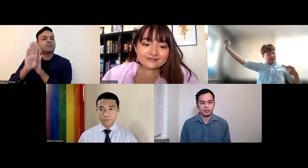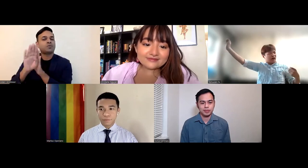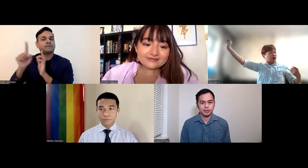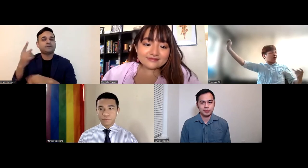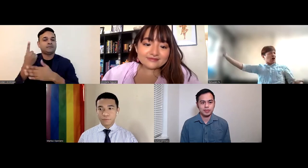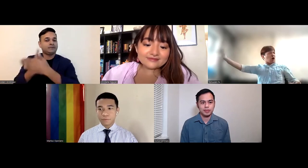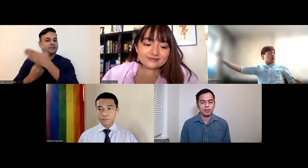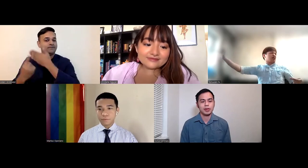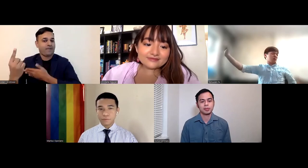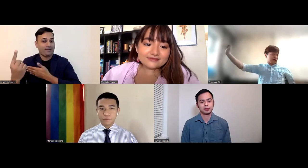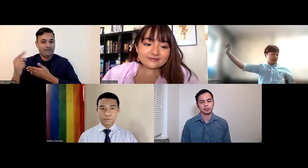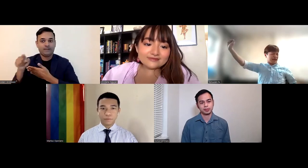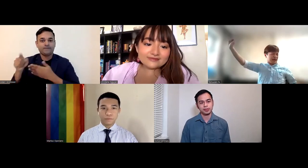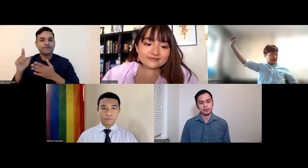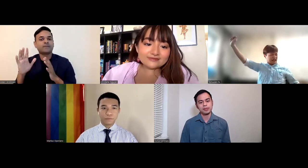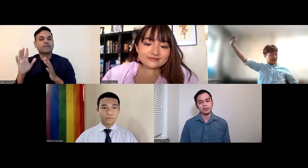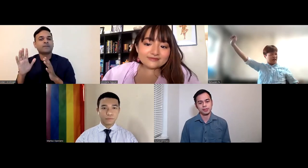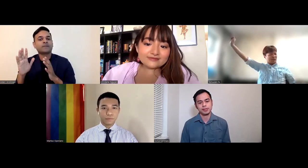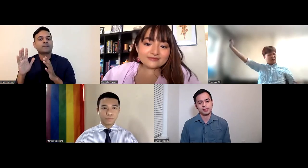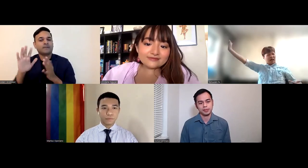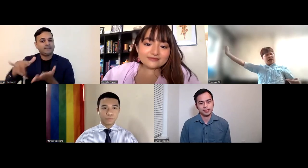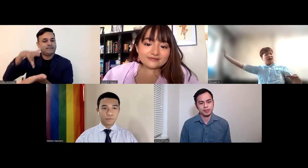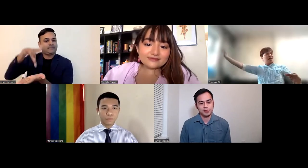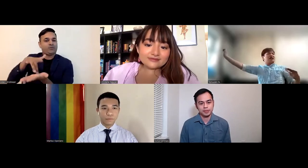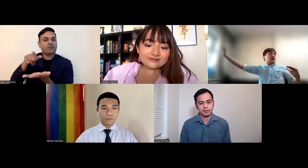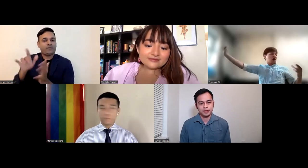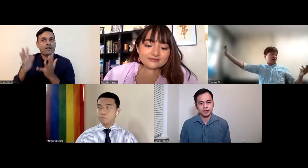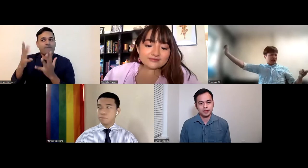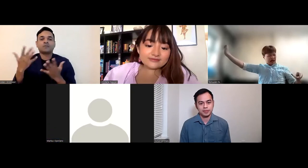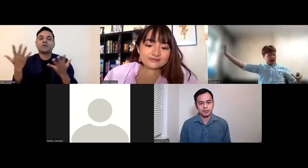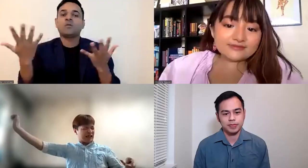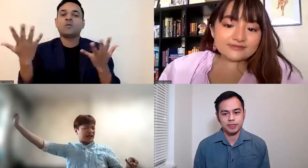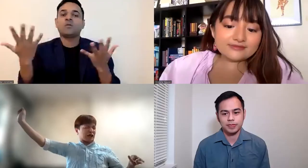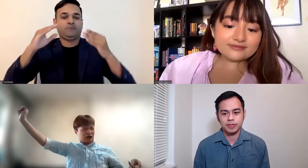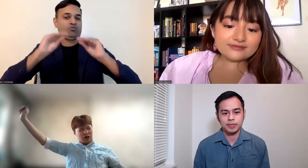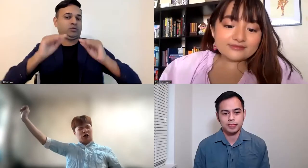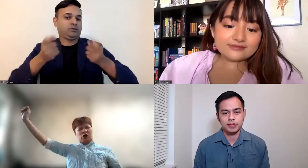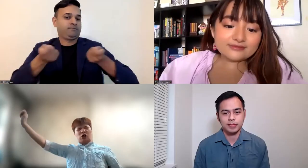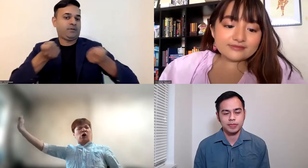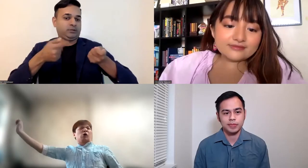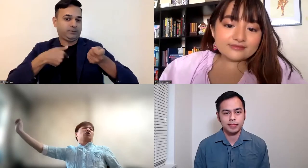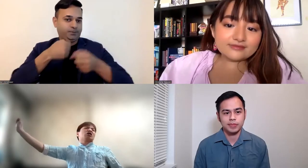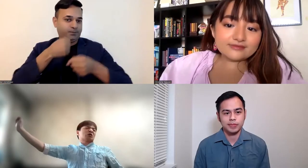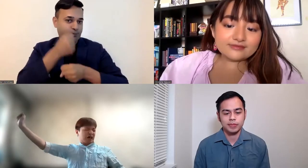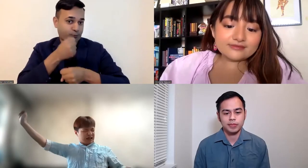And I have been doing training at